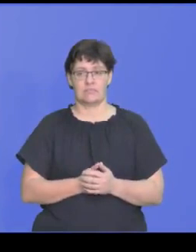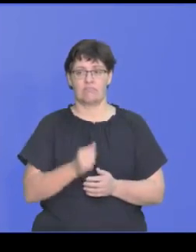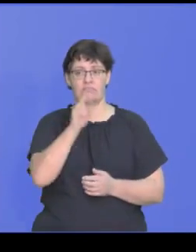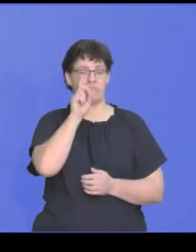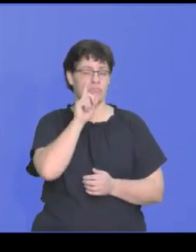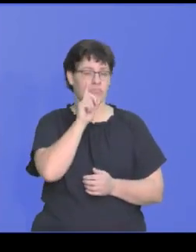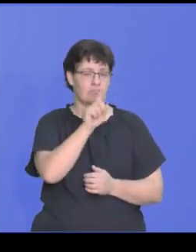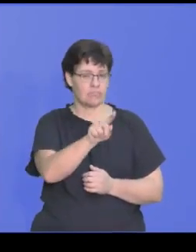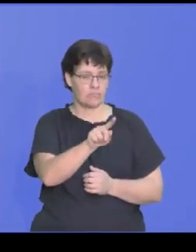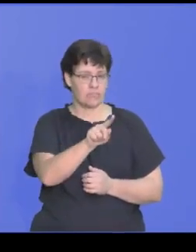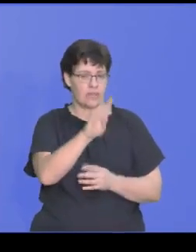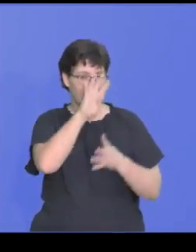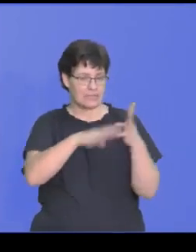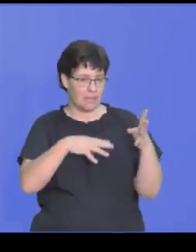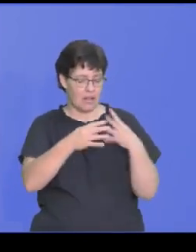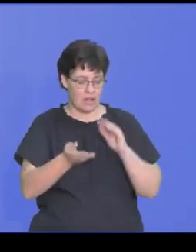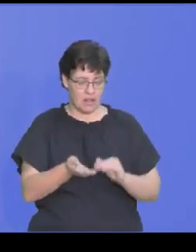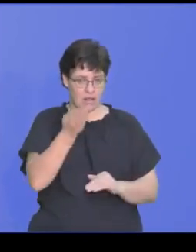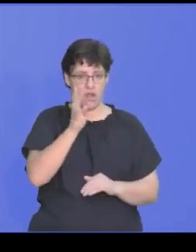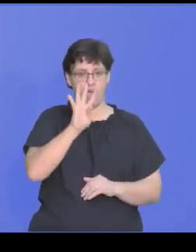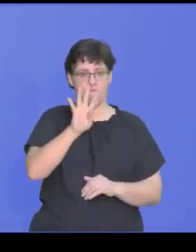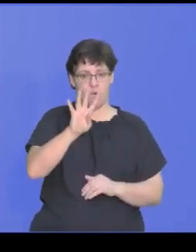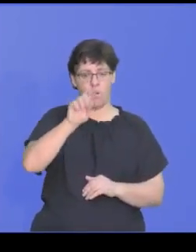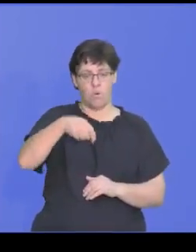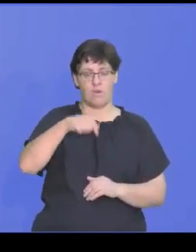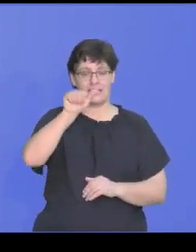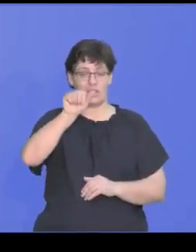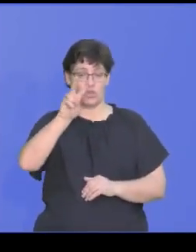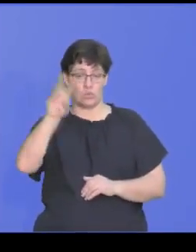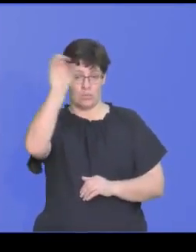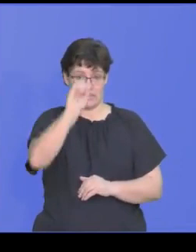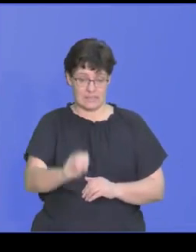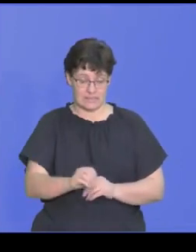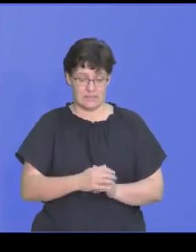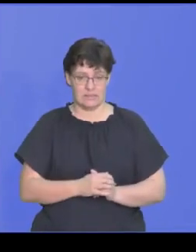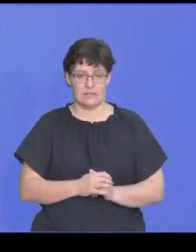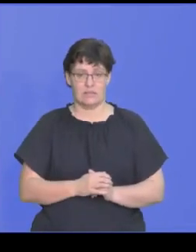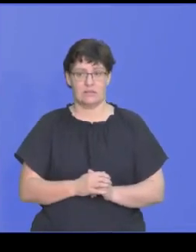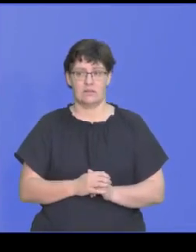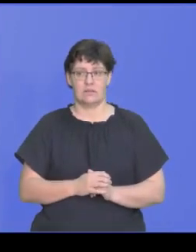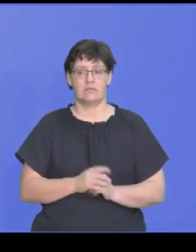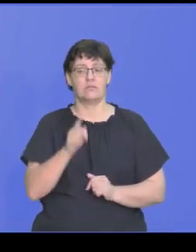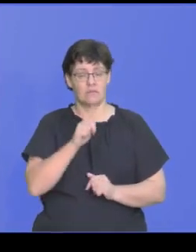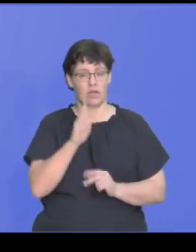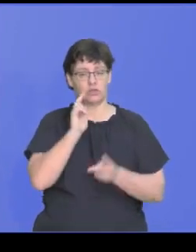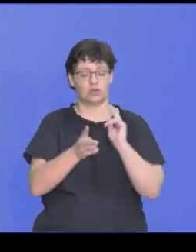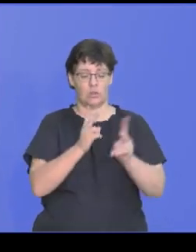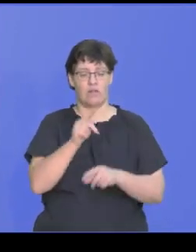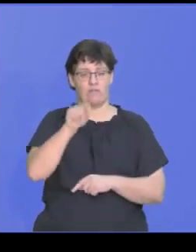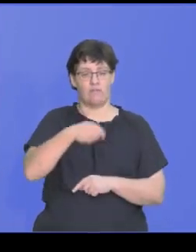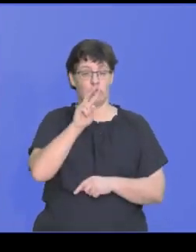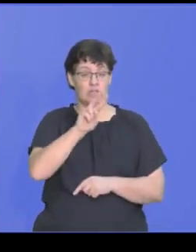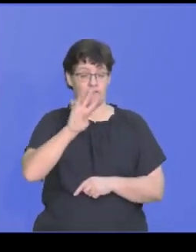I'm going to see that my table, it went up by 4.62%. So taking my 12